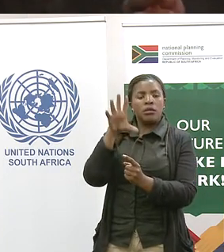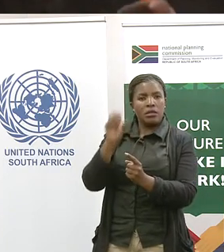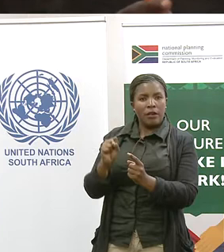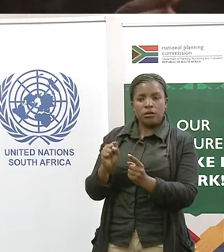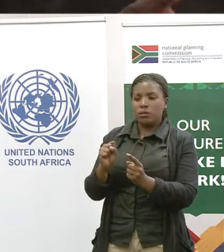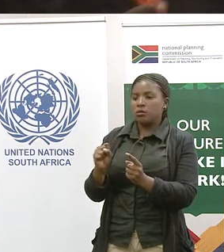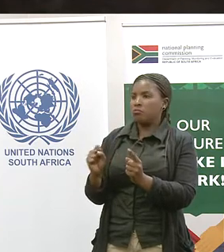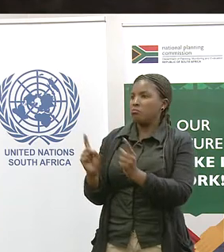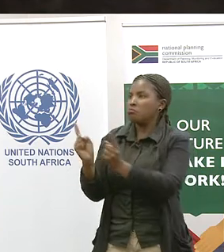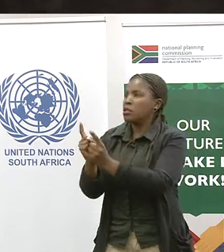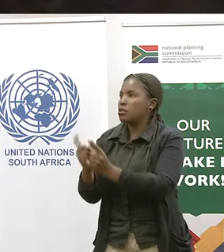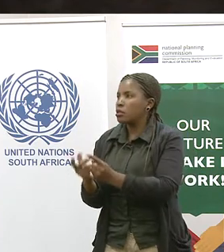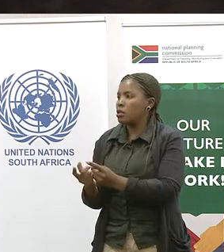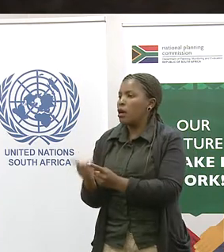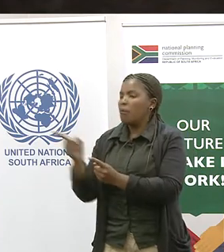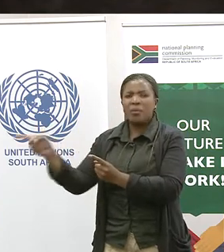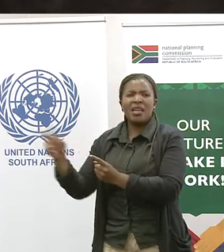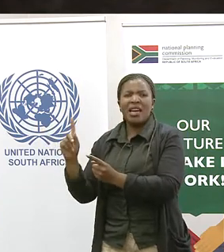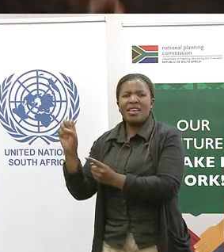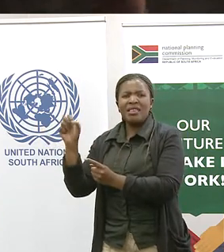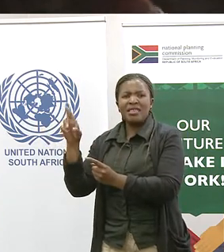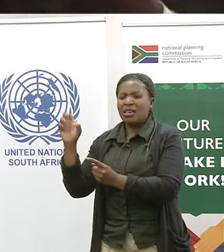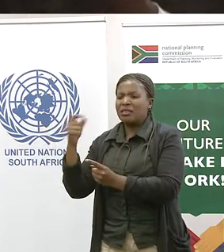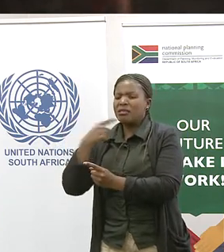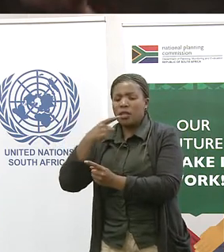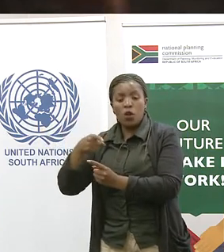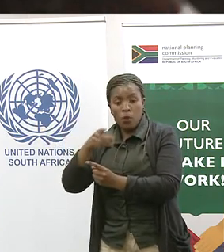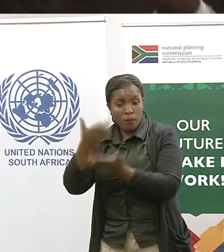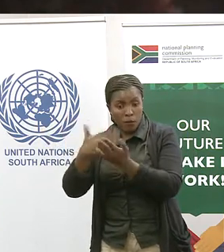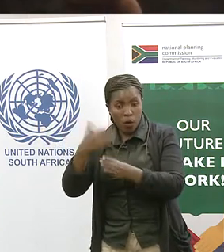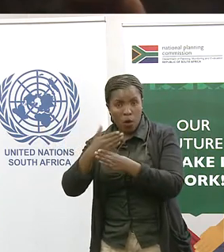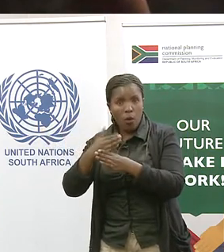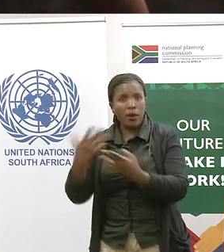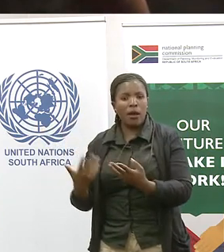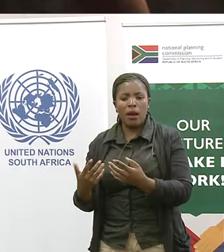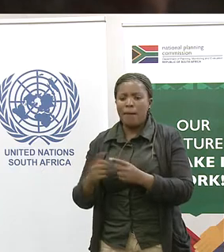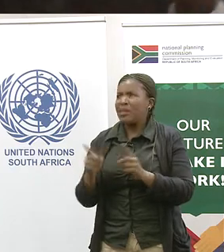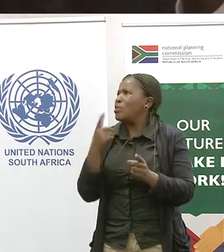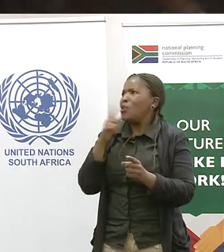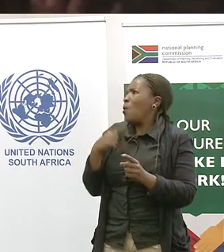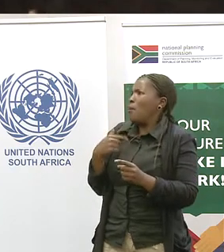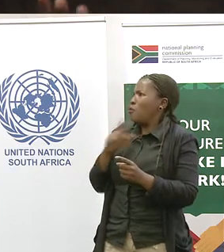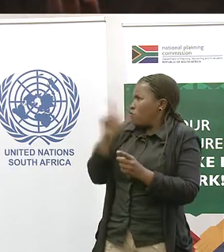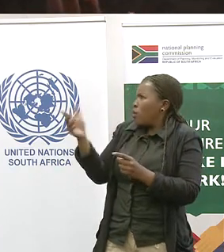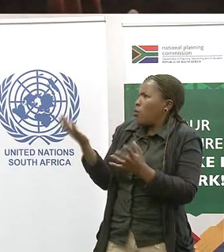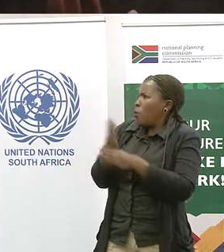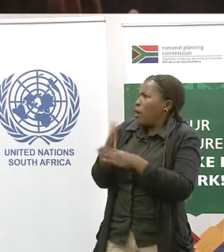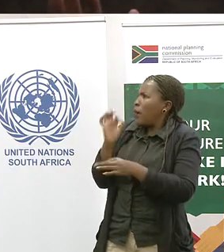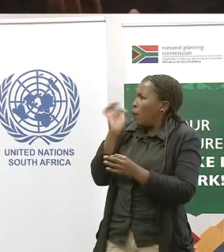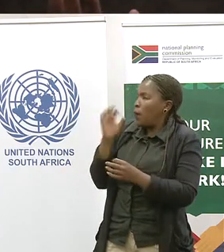So you find a disabled person with about 4 certificates of a